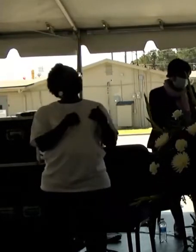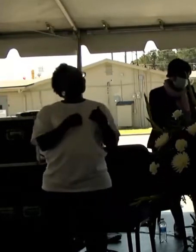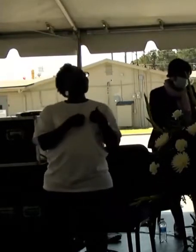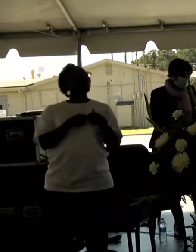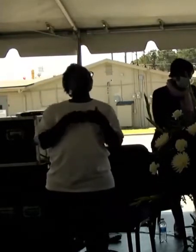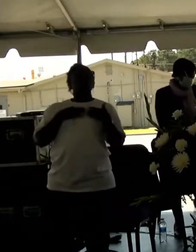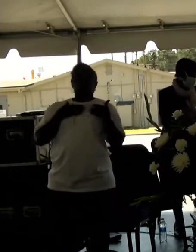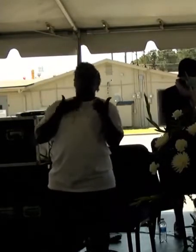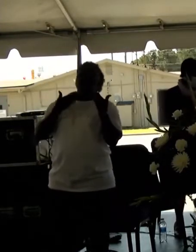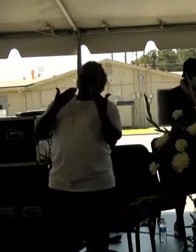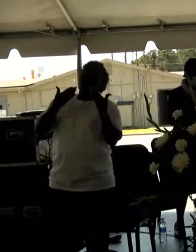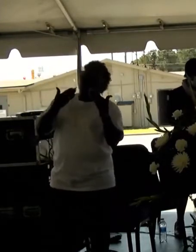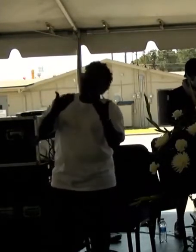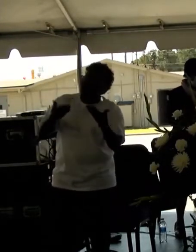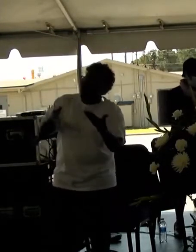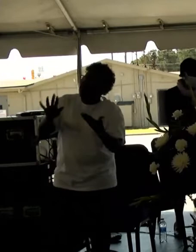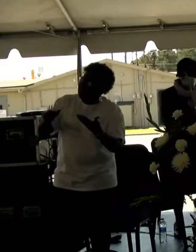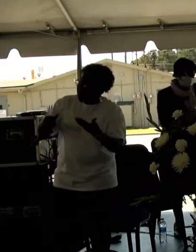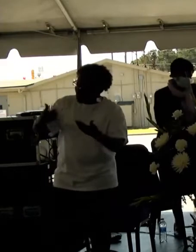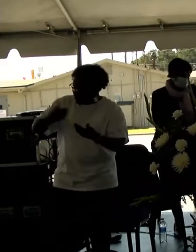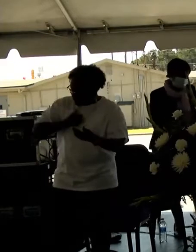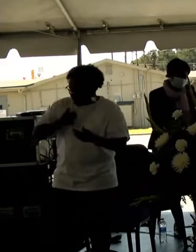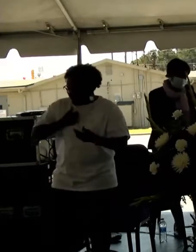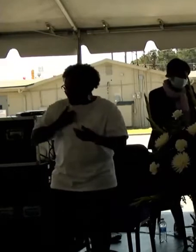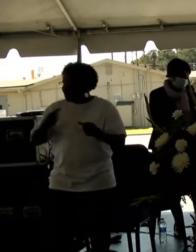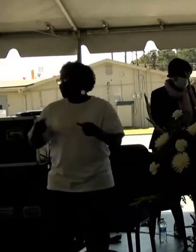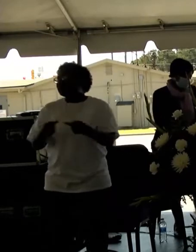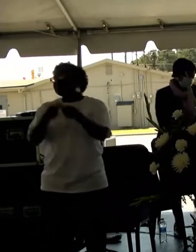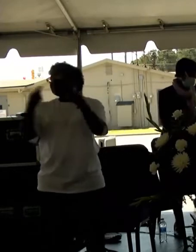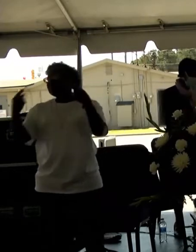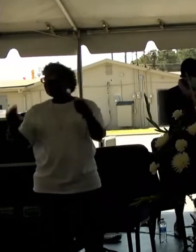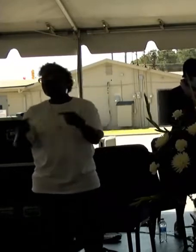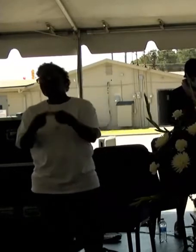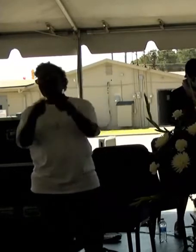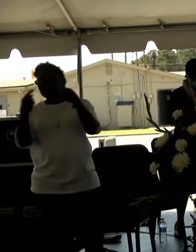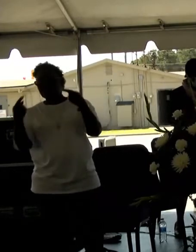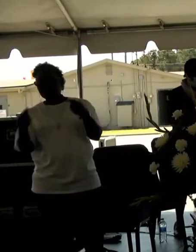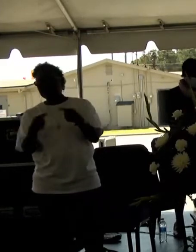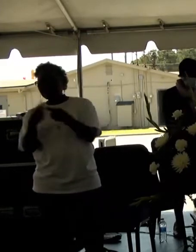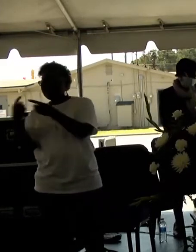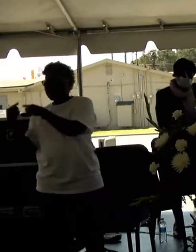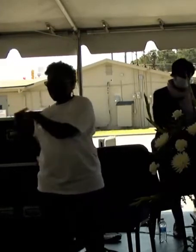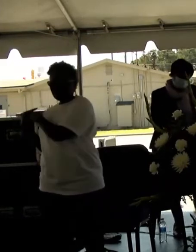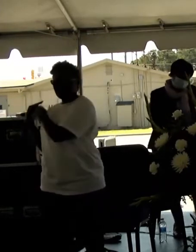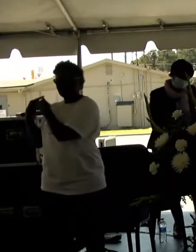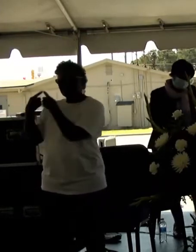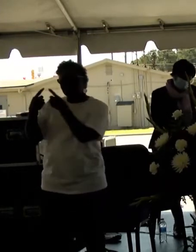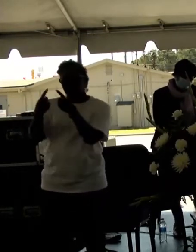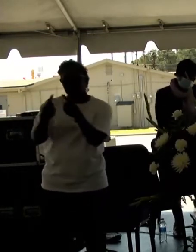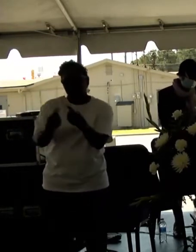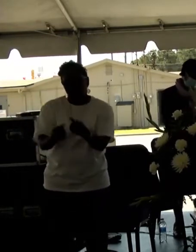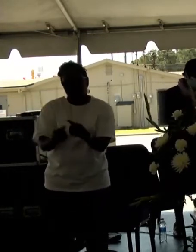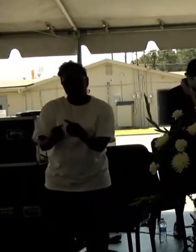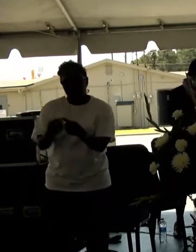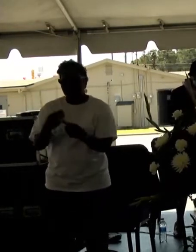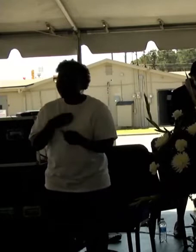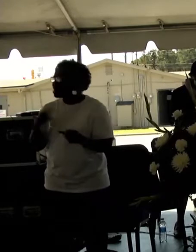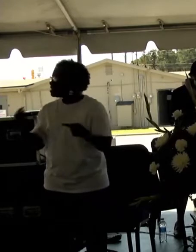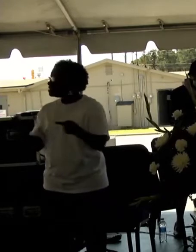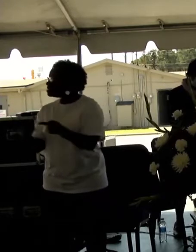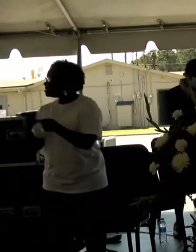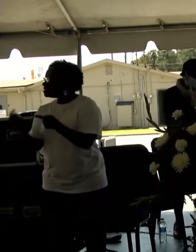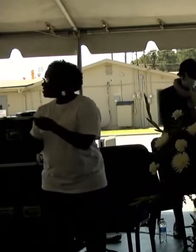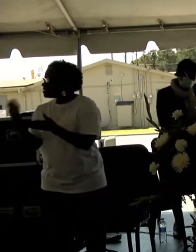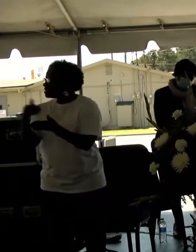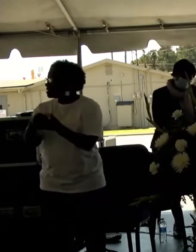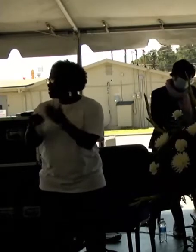I admit that I have sinned. That I, up until this point in my life, that I've sinned